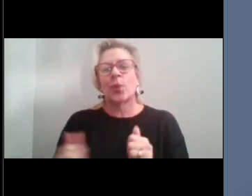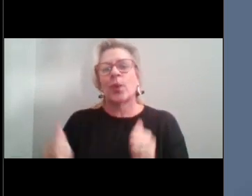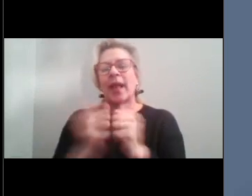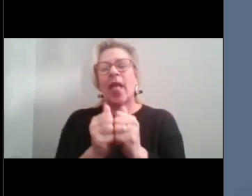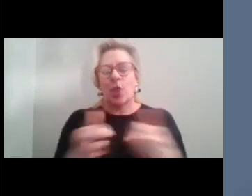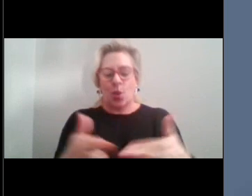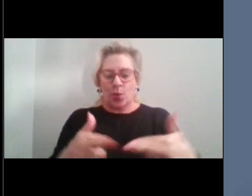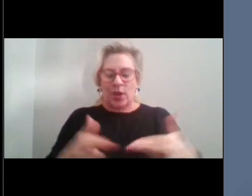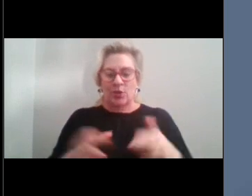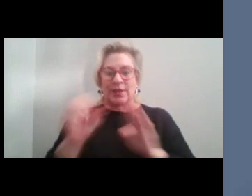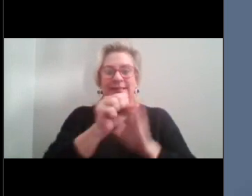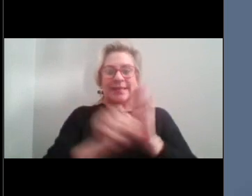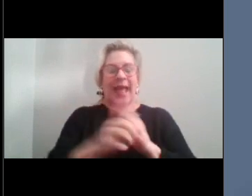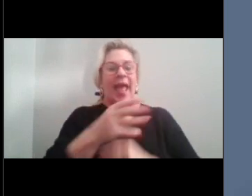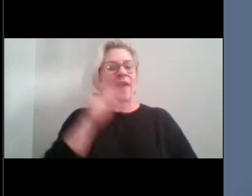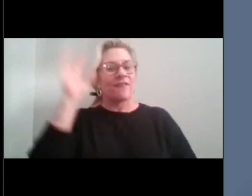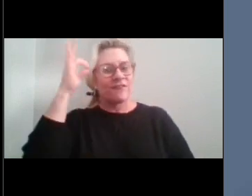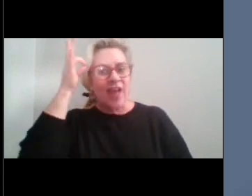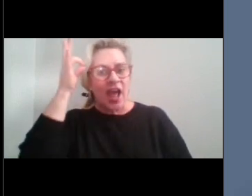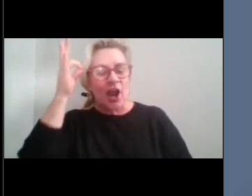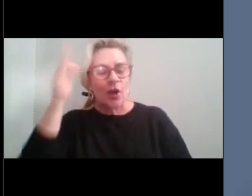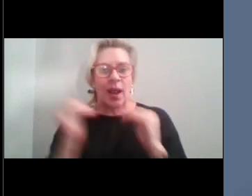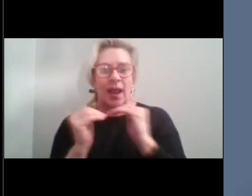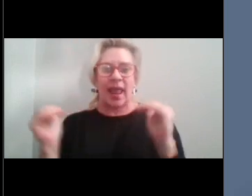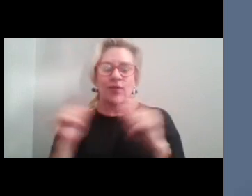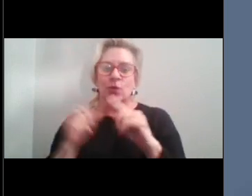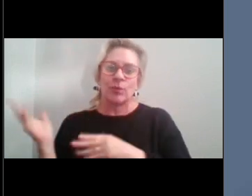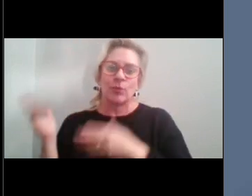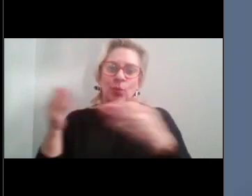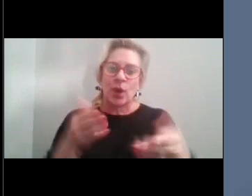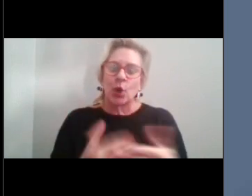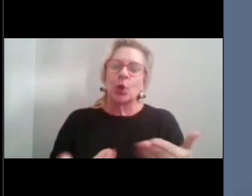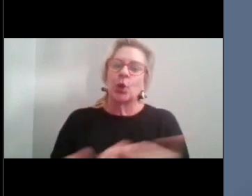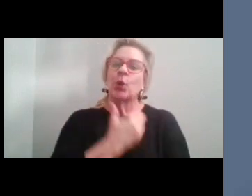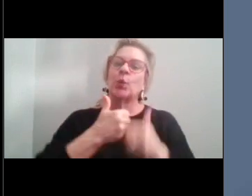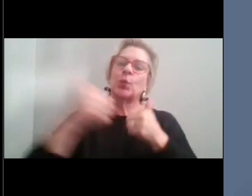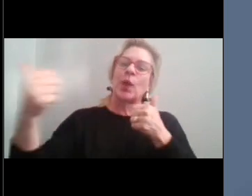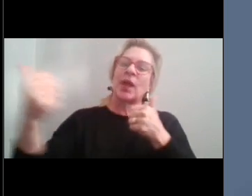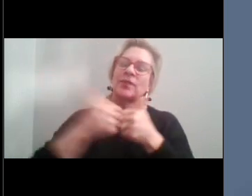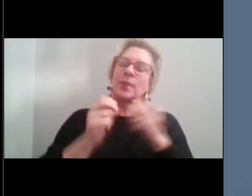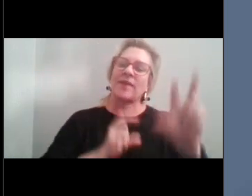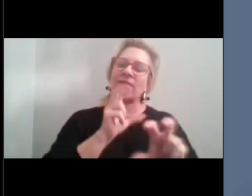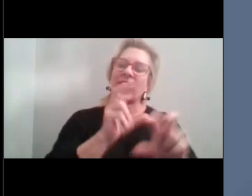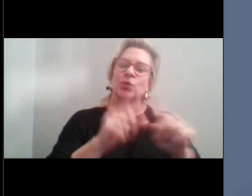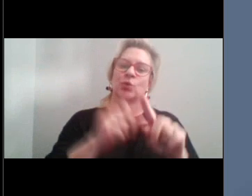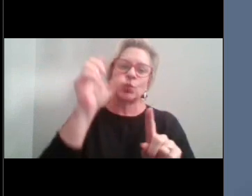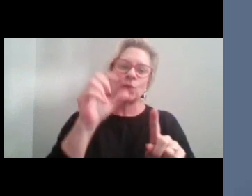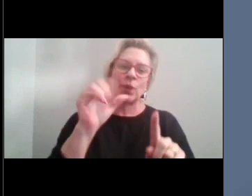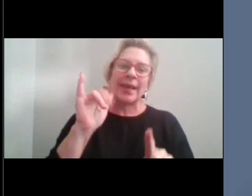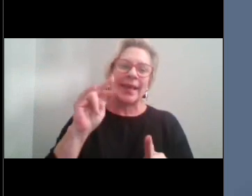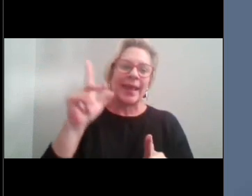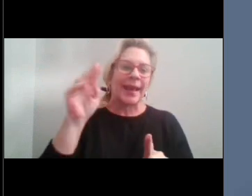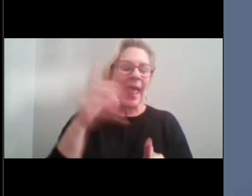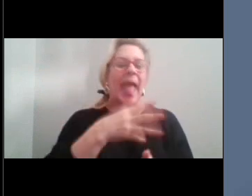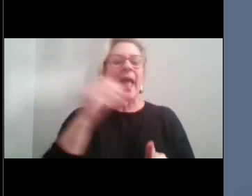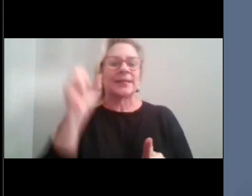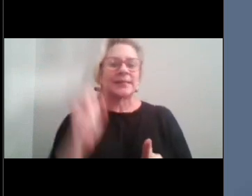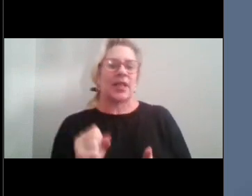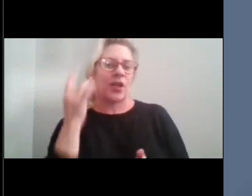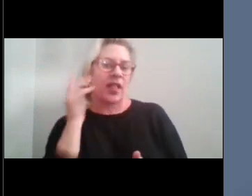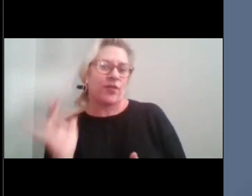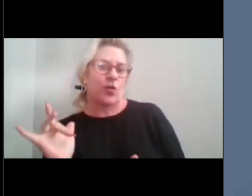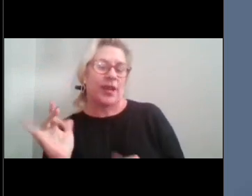state, and federal levels to bring new transportation investments to inland Southern California. Even with the great progress made in